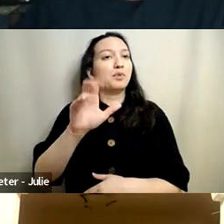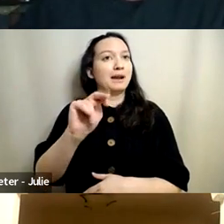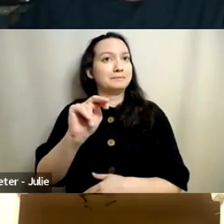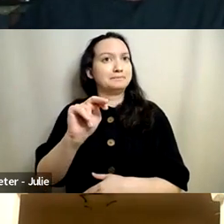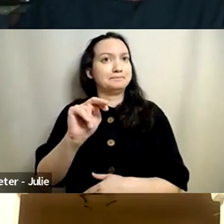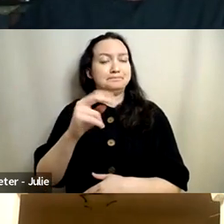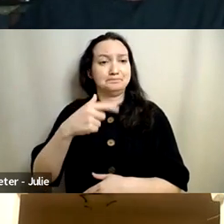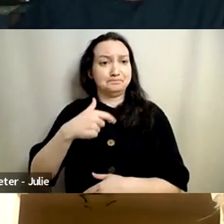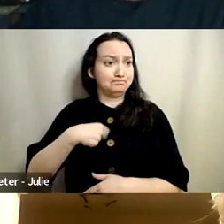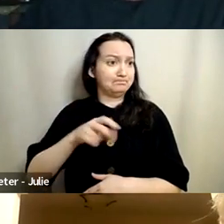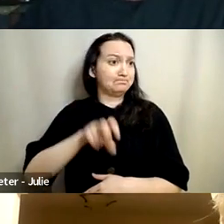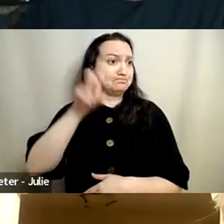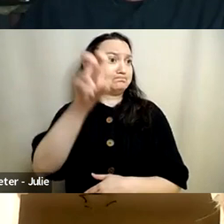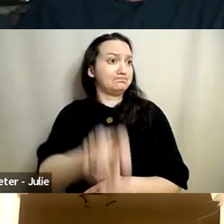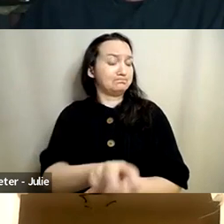I can jump in.